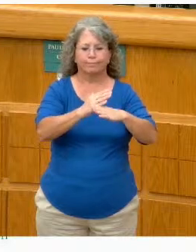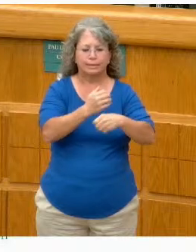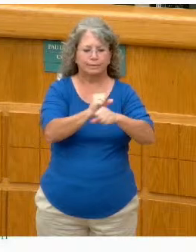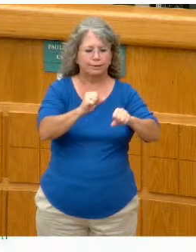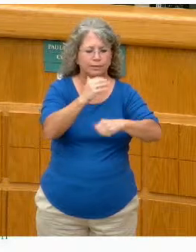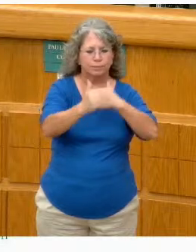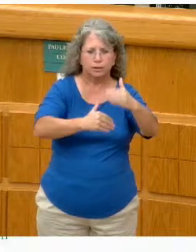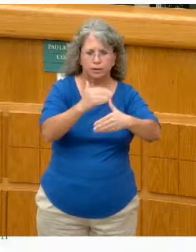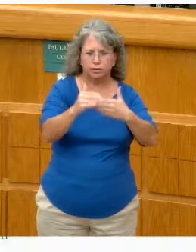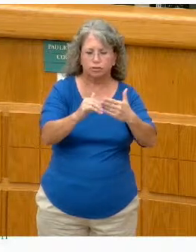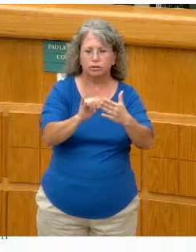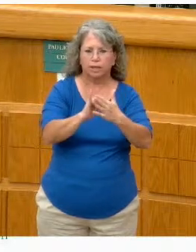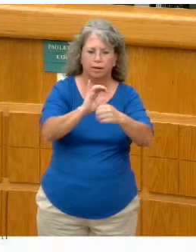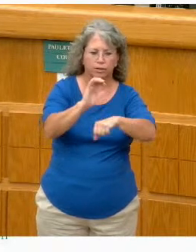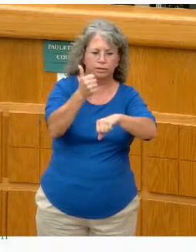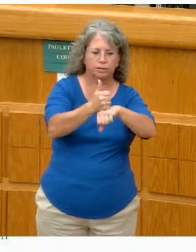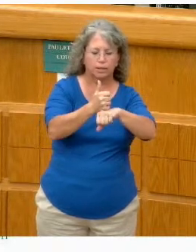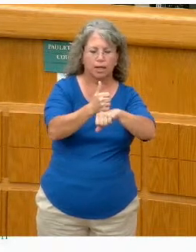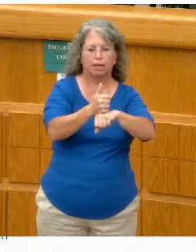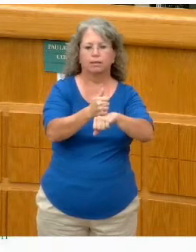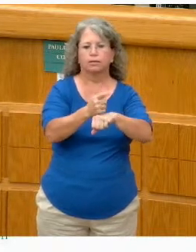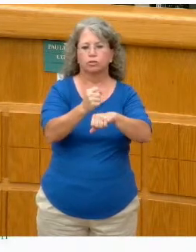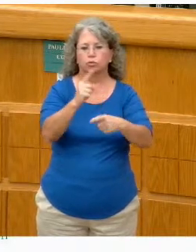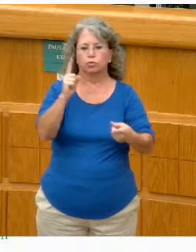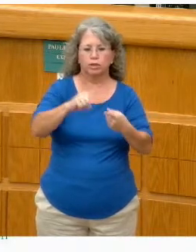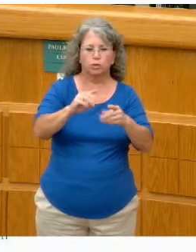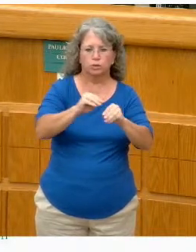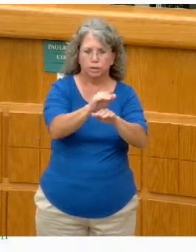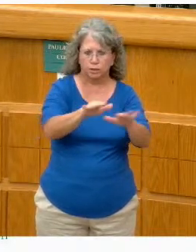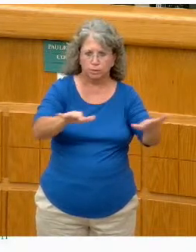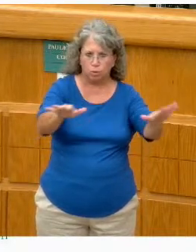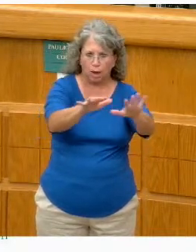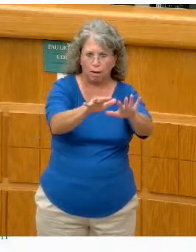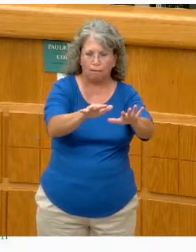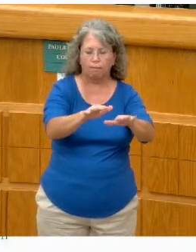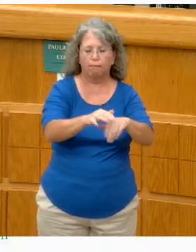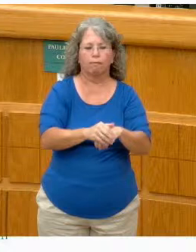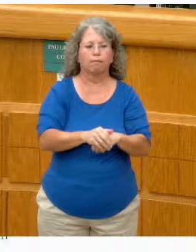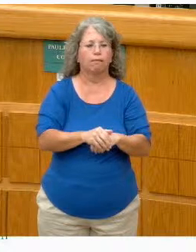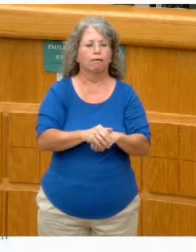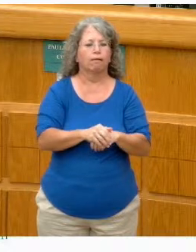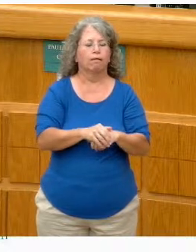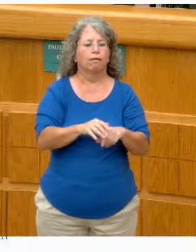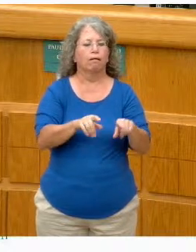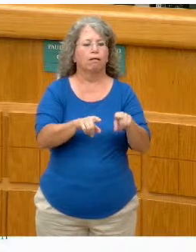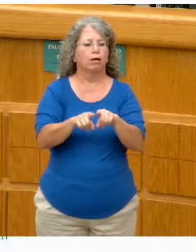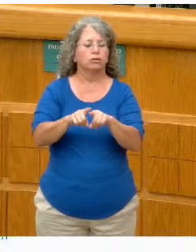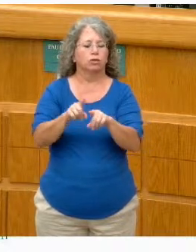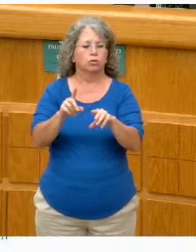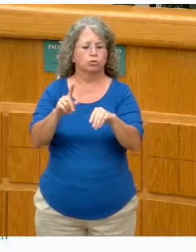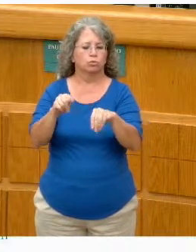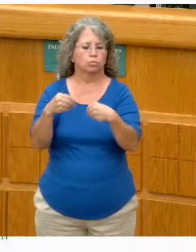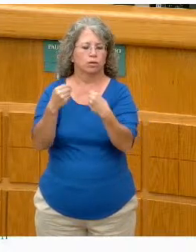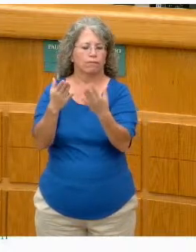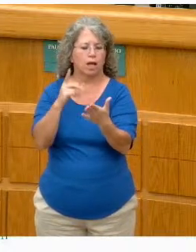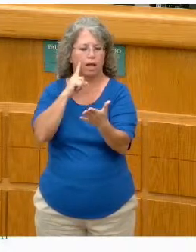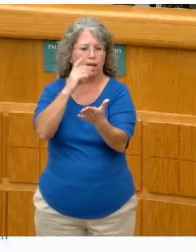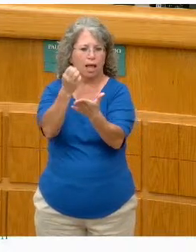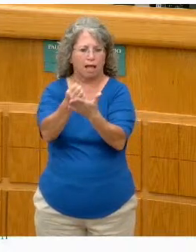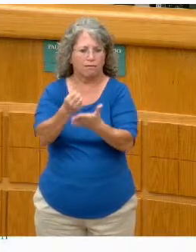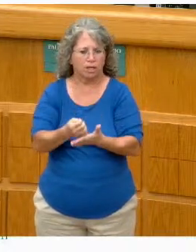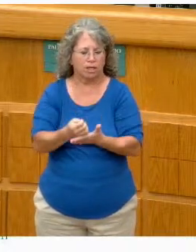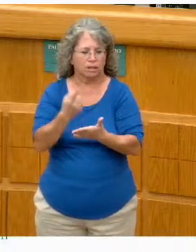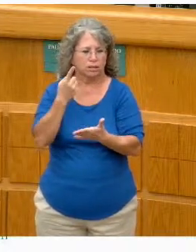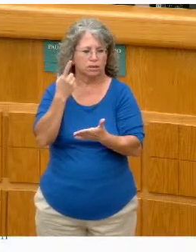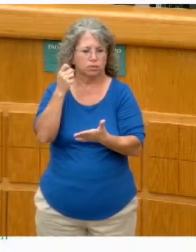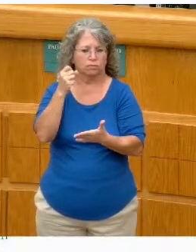in the Coastal Bend area in Texas. And our other goal is to enable evidence-based decision-making so that our leaders